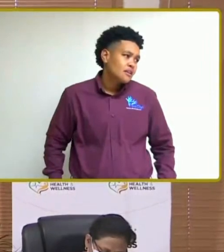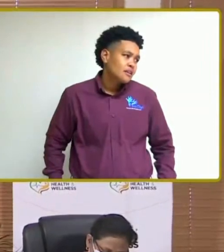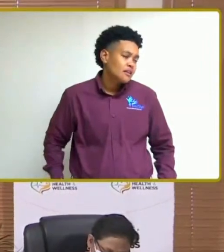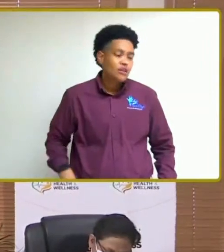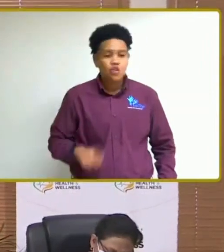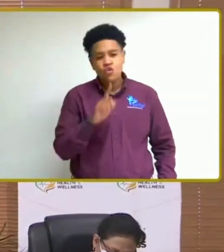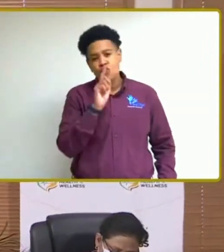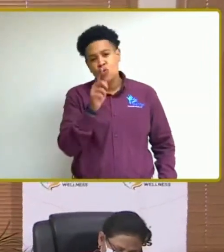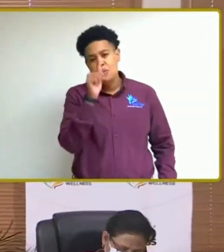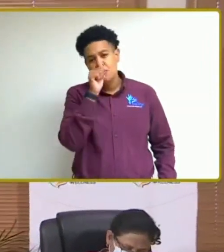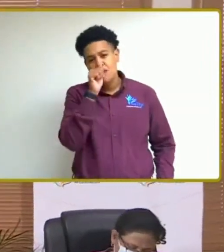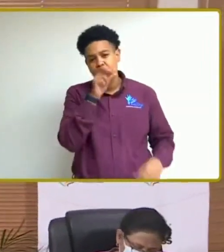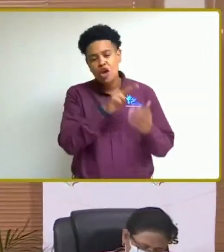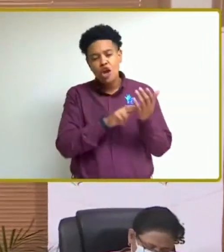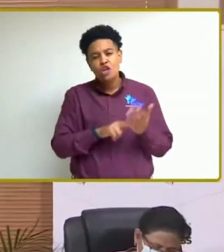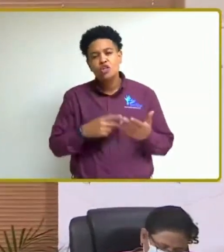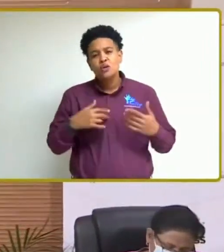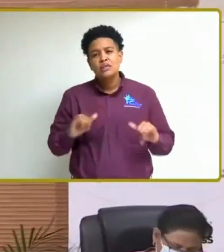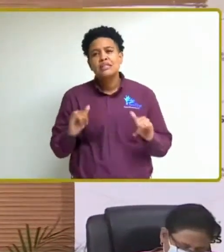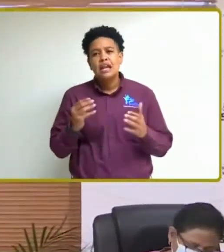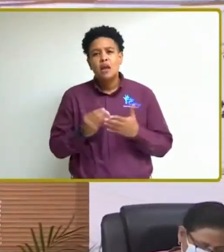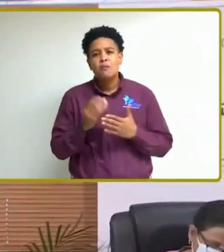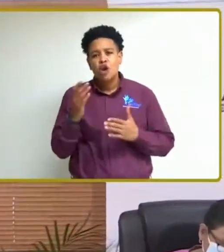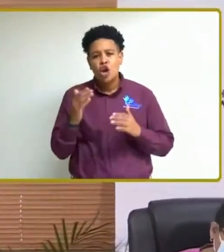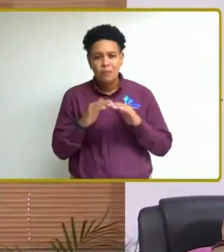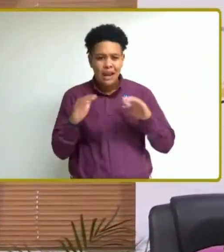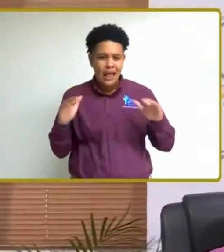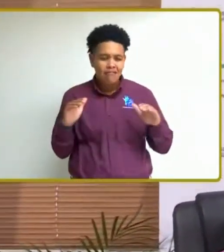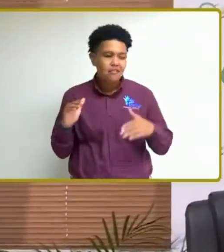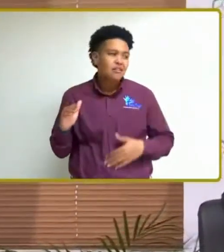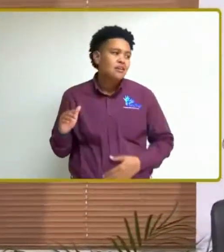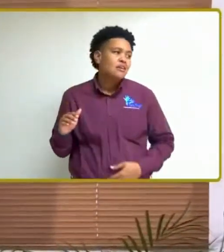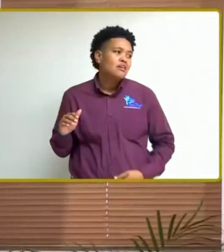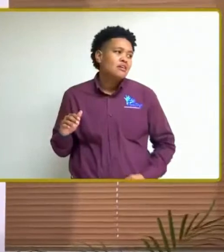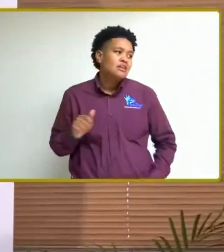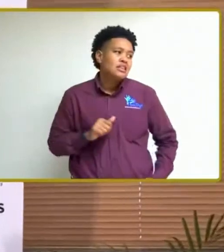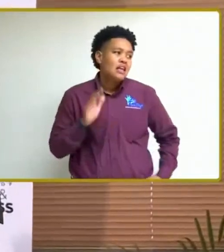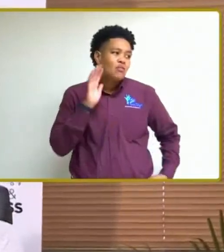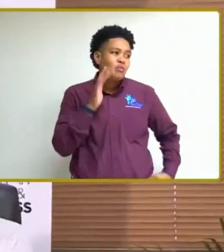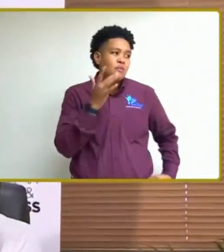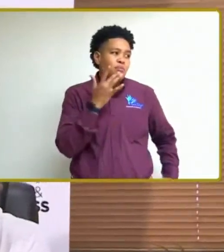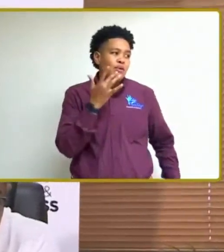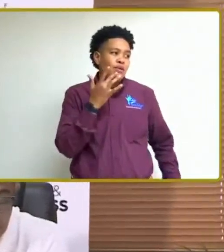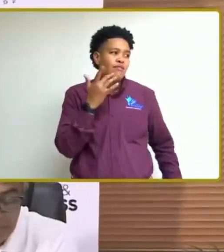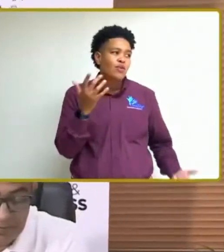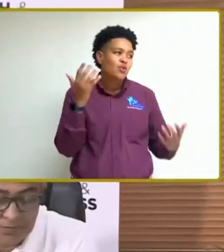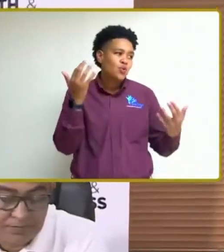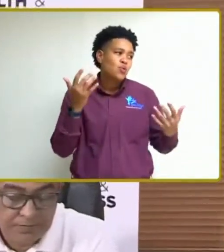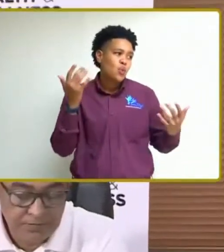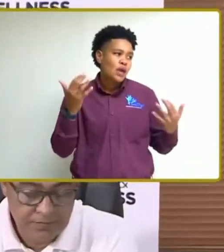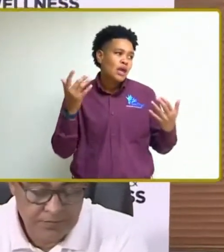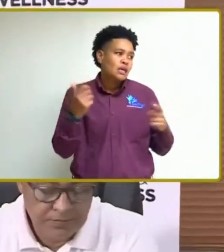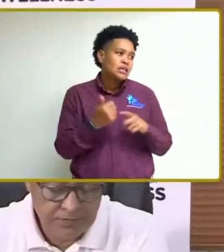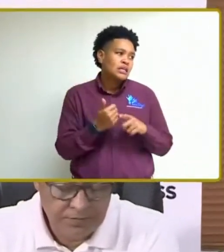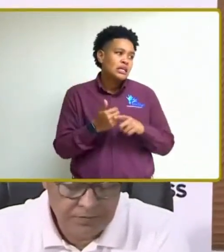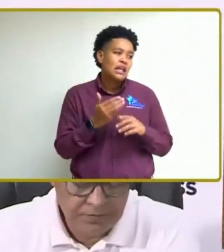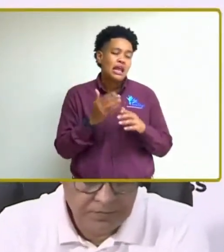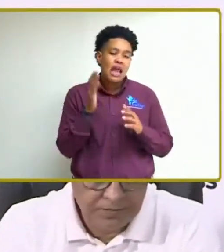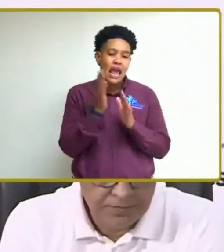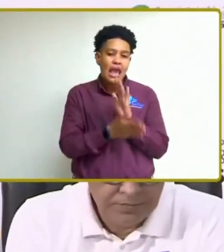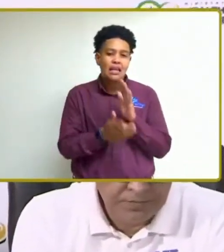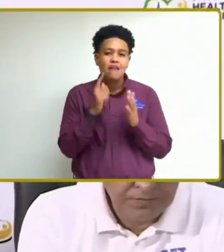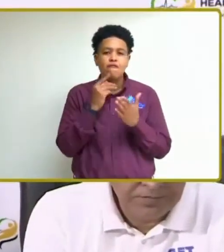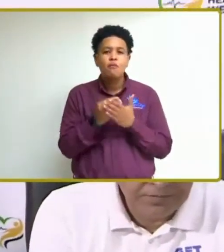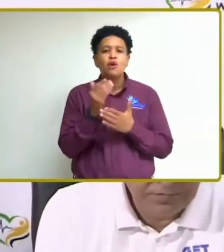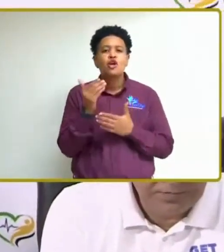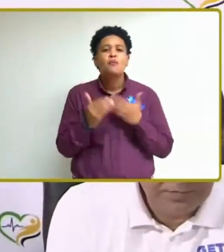The private contractor, we're still in procurement, and so I would prefer to await the end of the procurement process,